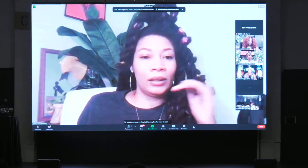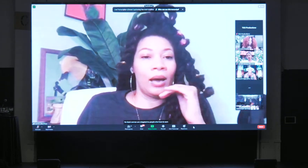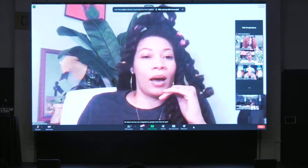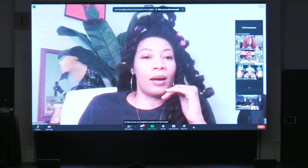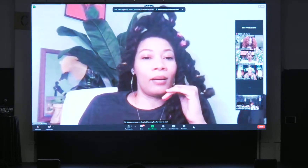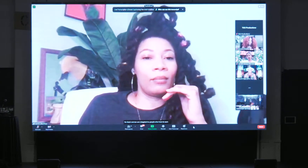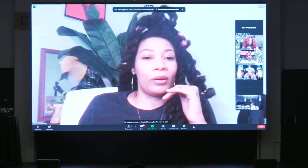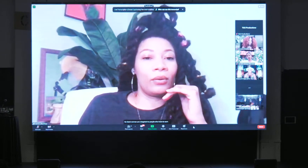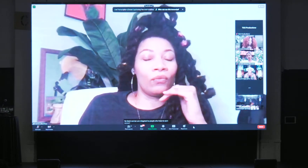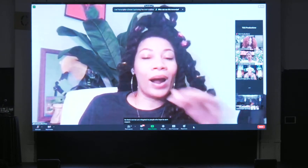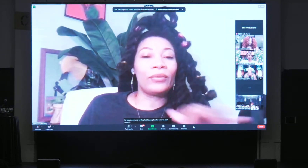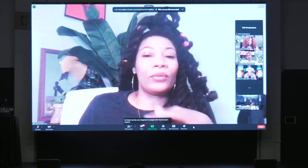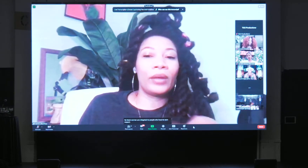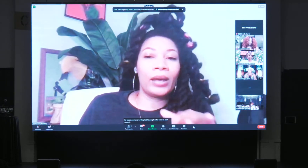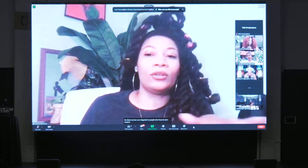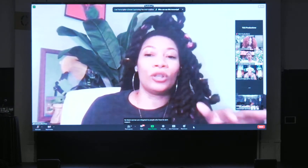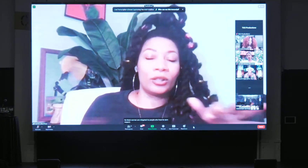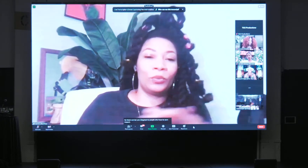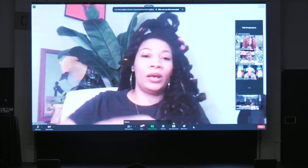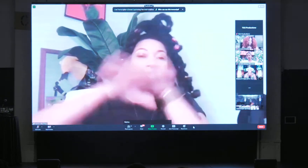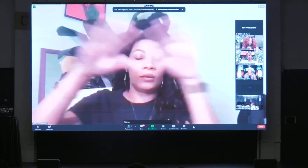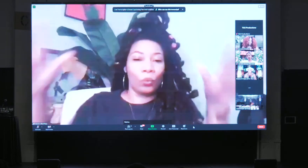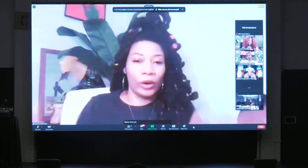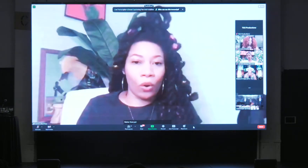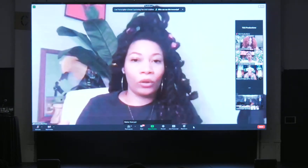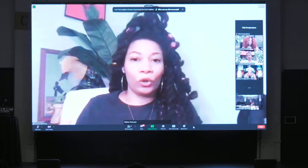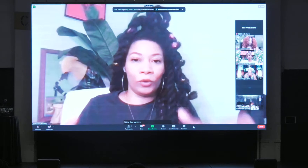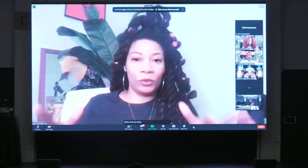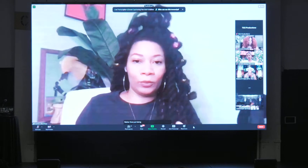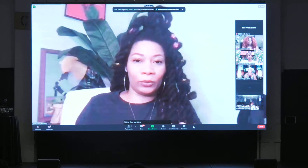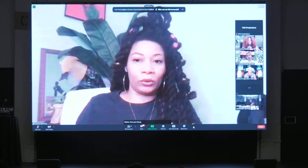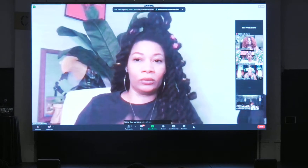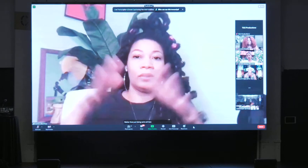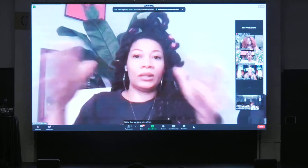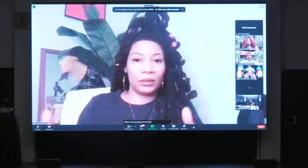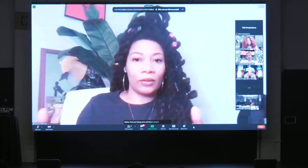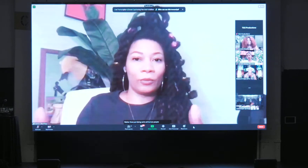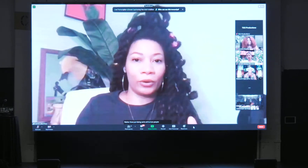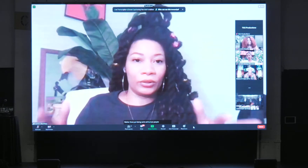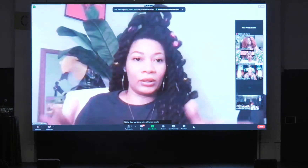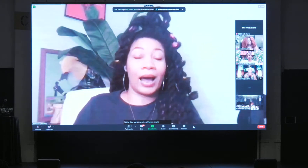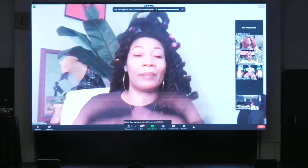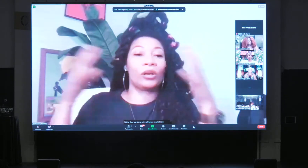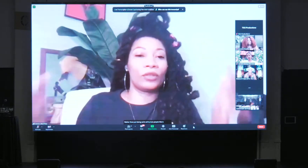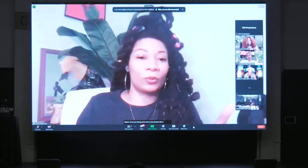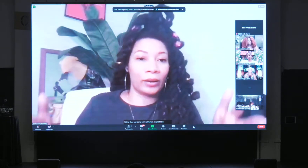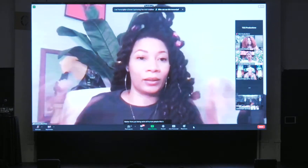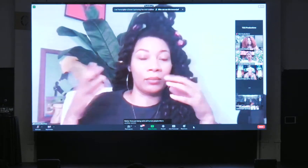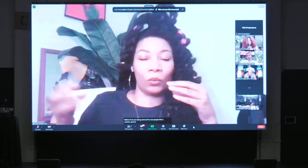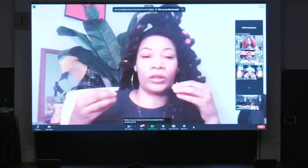respect, rather than just being, we're all human people, this is another person,